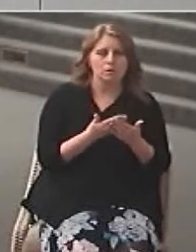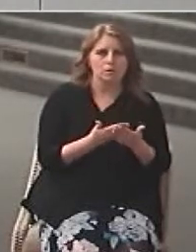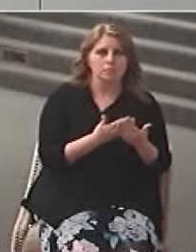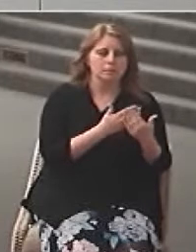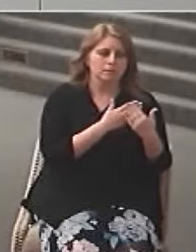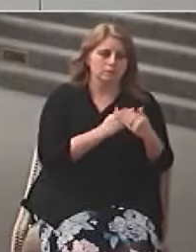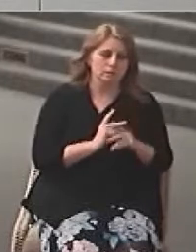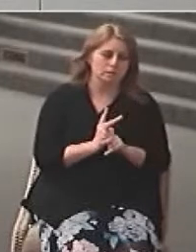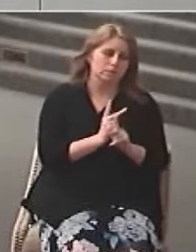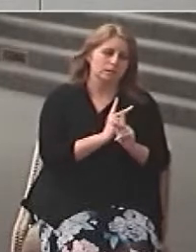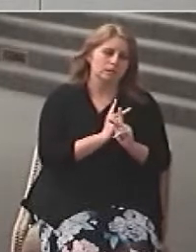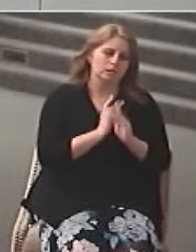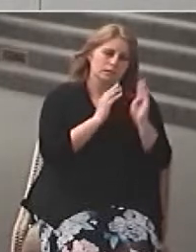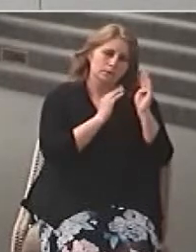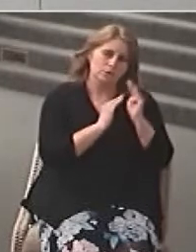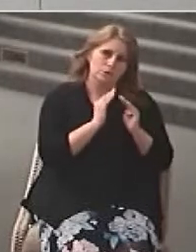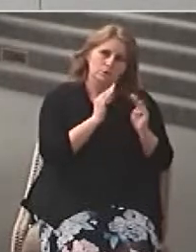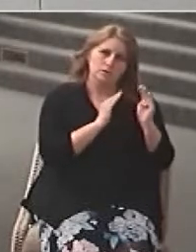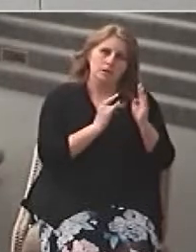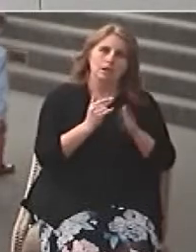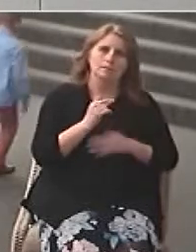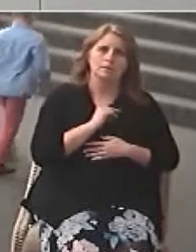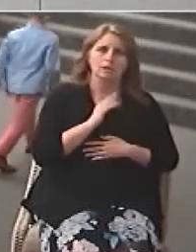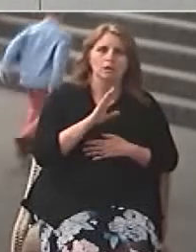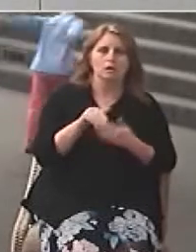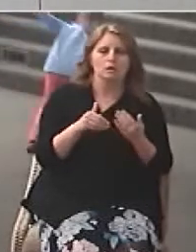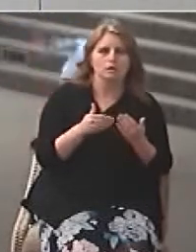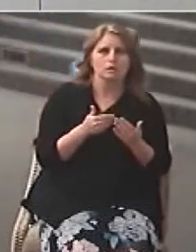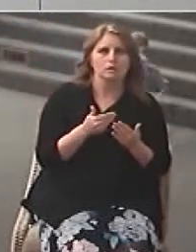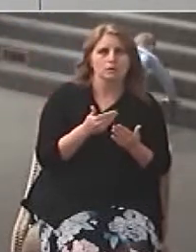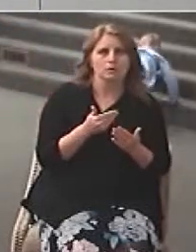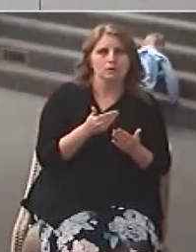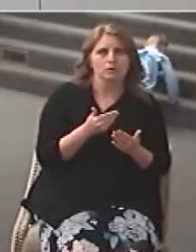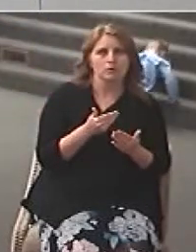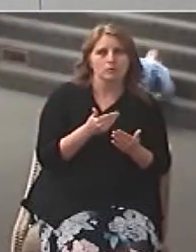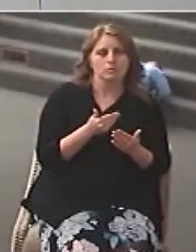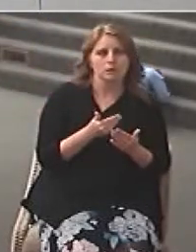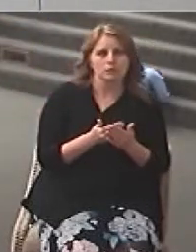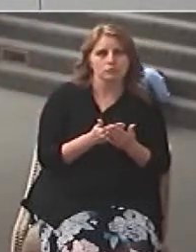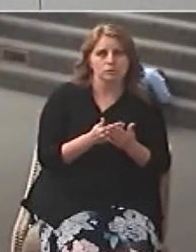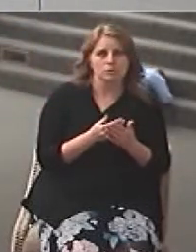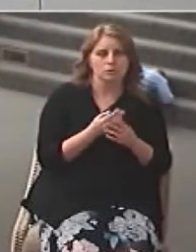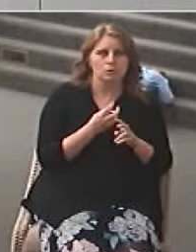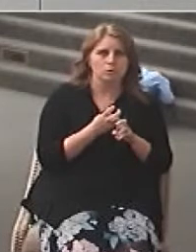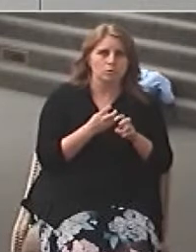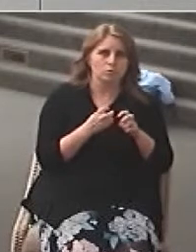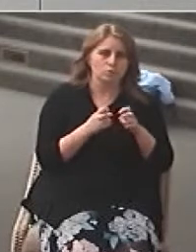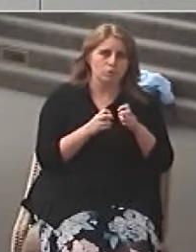All my cares, I place all my trust.